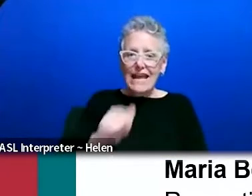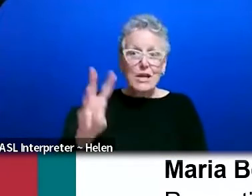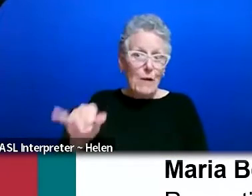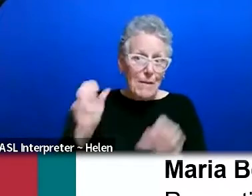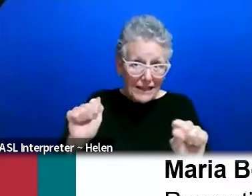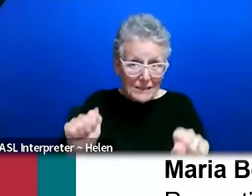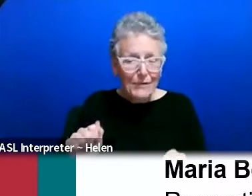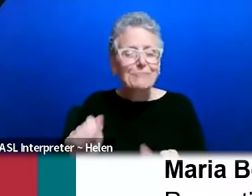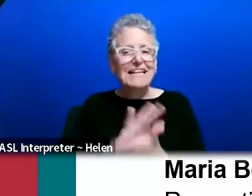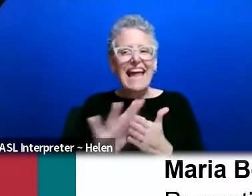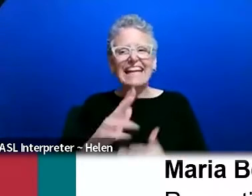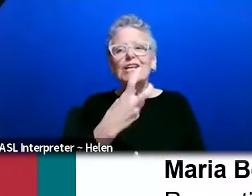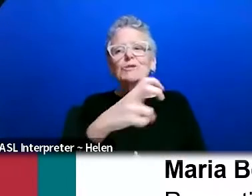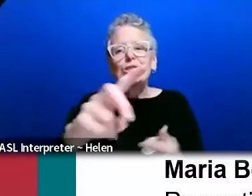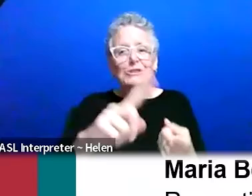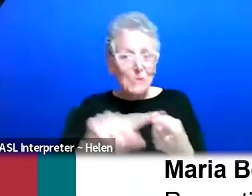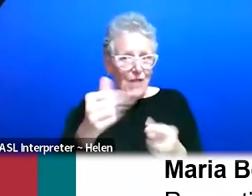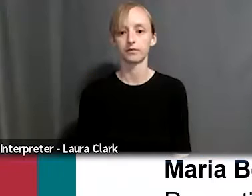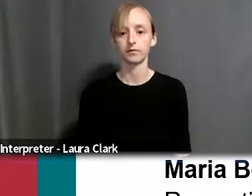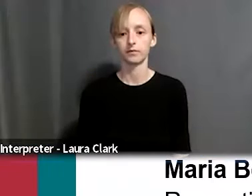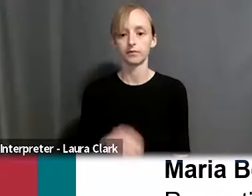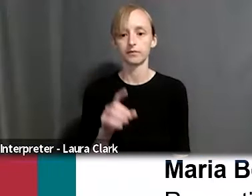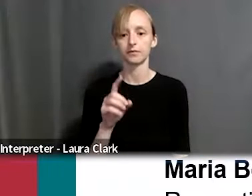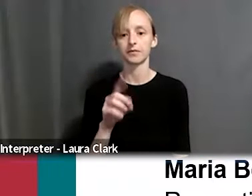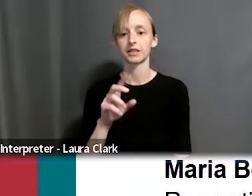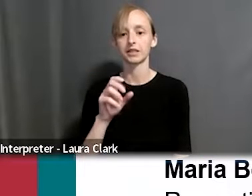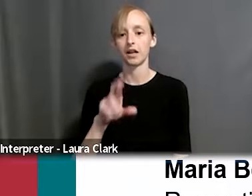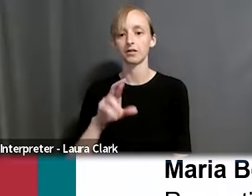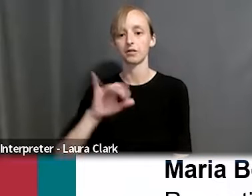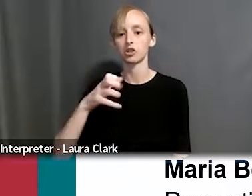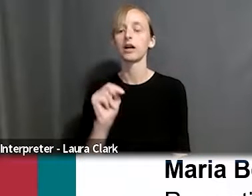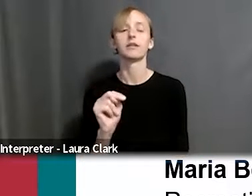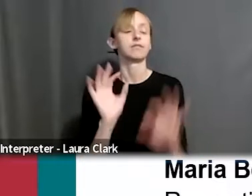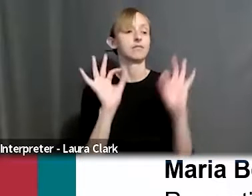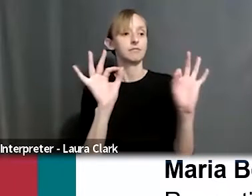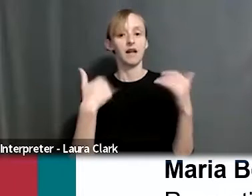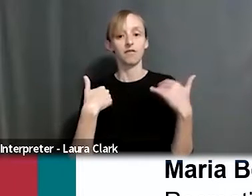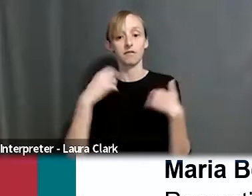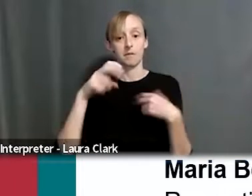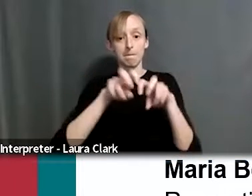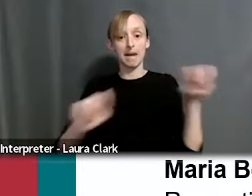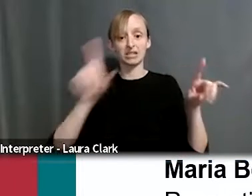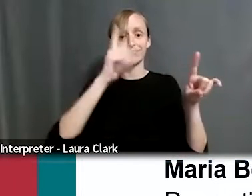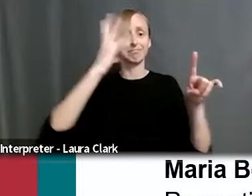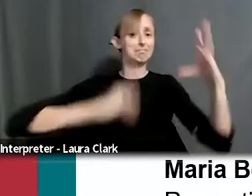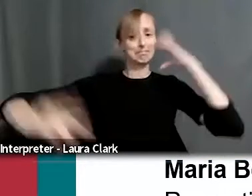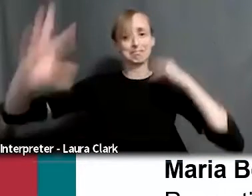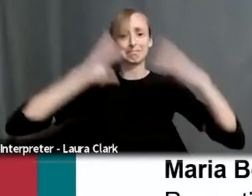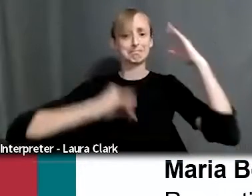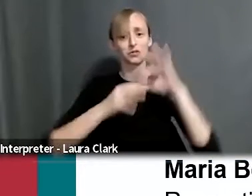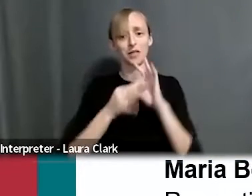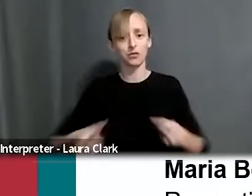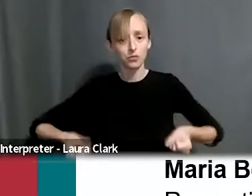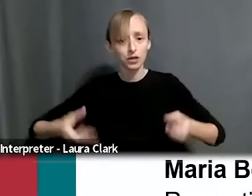Very nice. So obviously we have a very experienced panel here in terms of wheelchair and adaptive